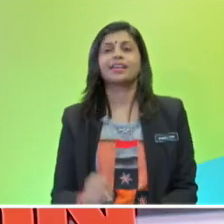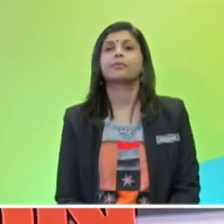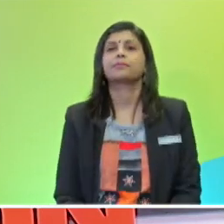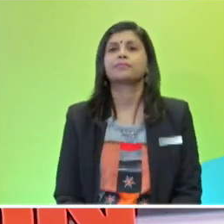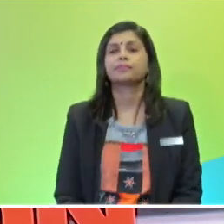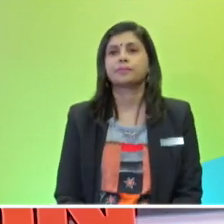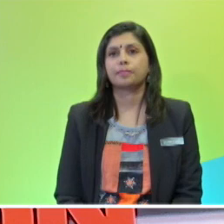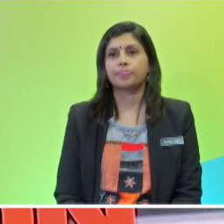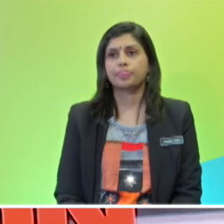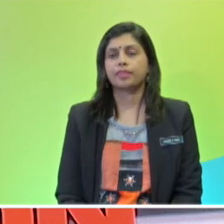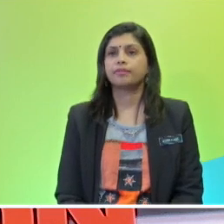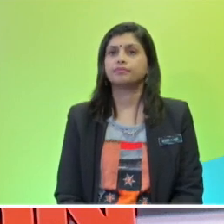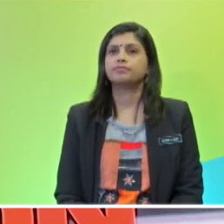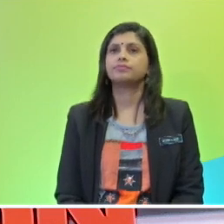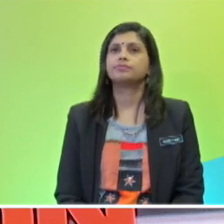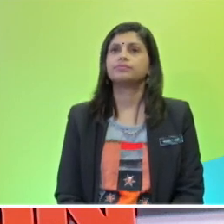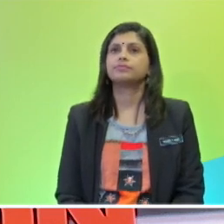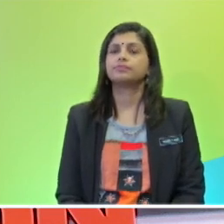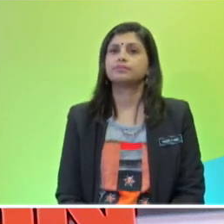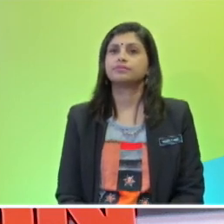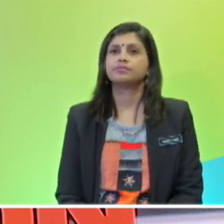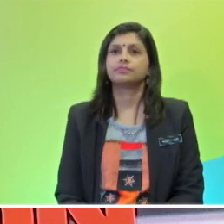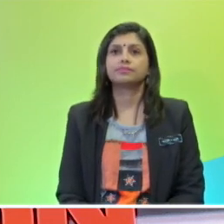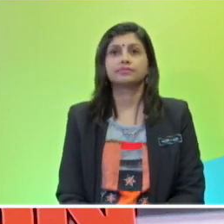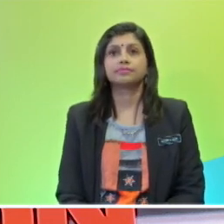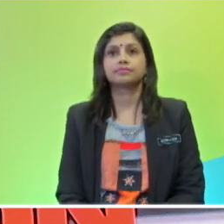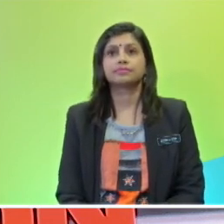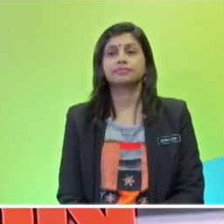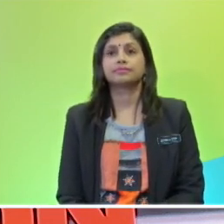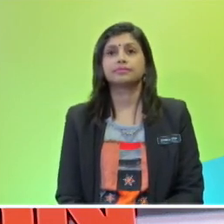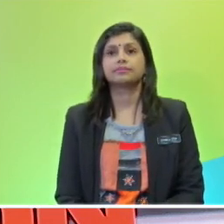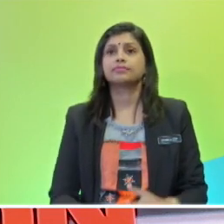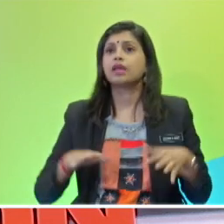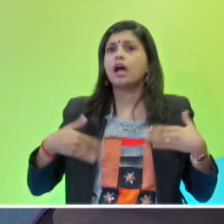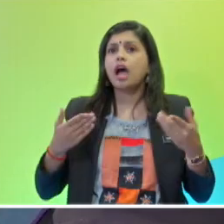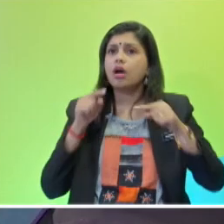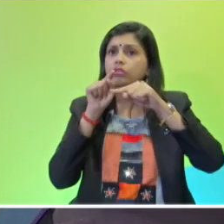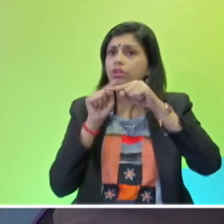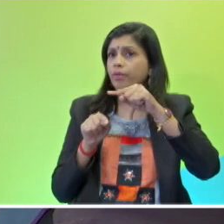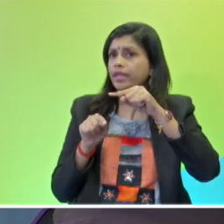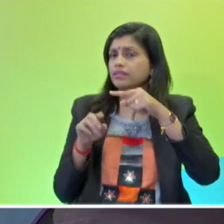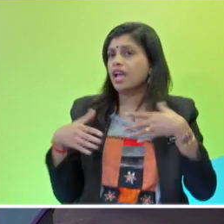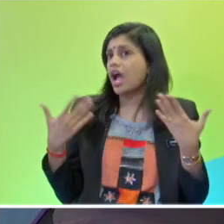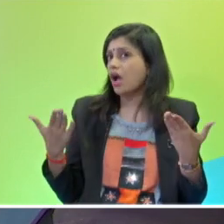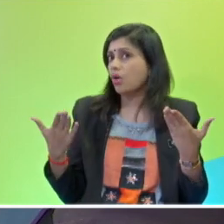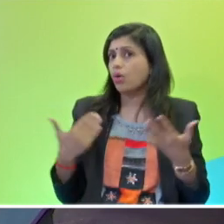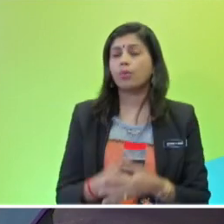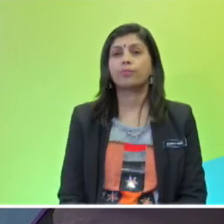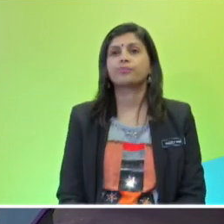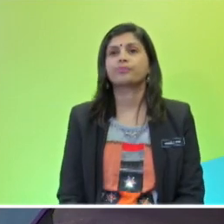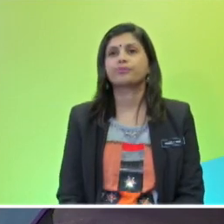kids? Okay, now we go one by one. But how we are going to divide? Any idea, any strategy that you